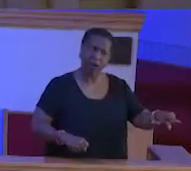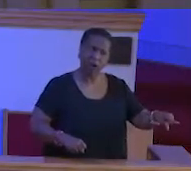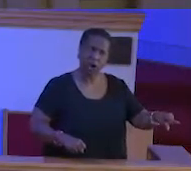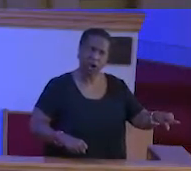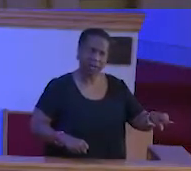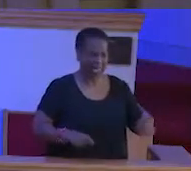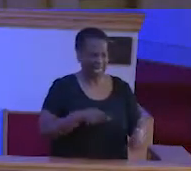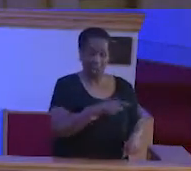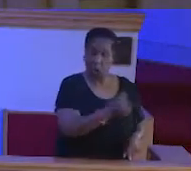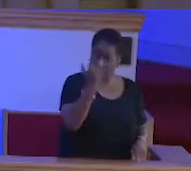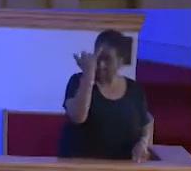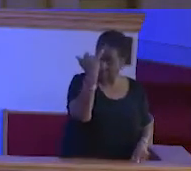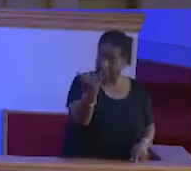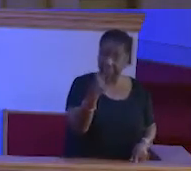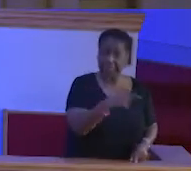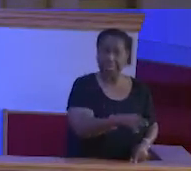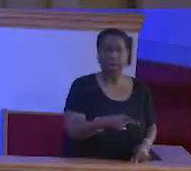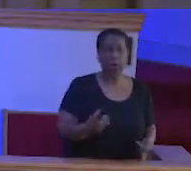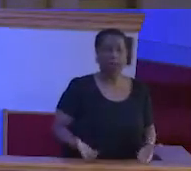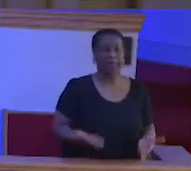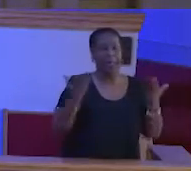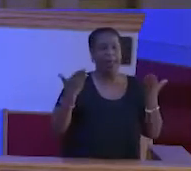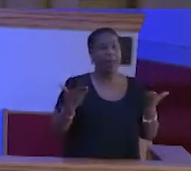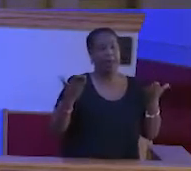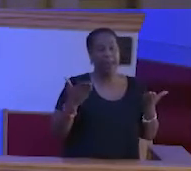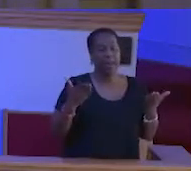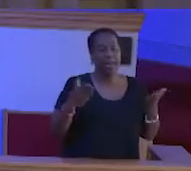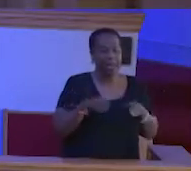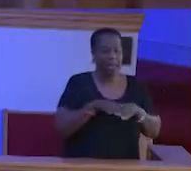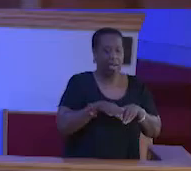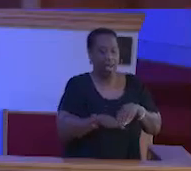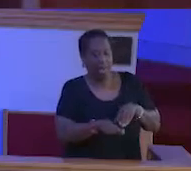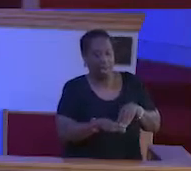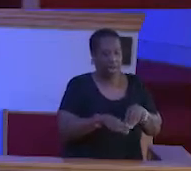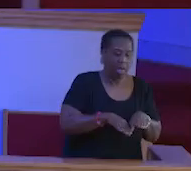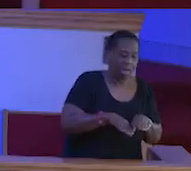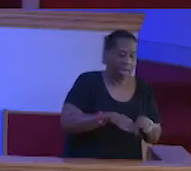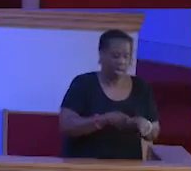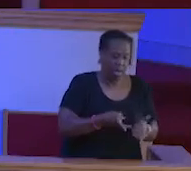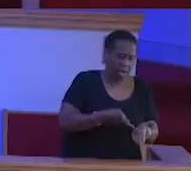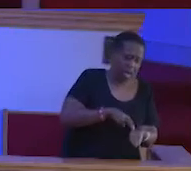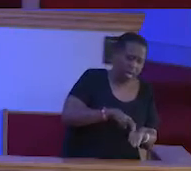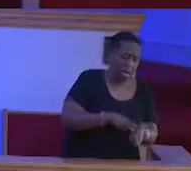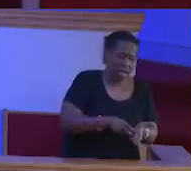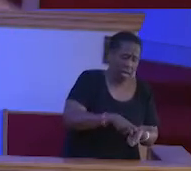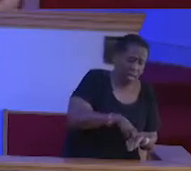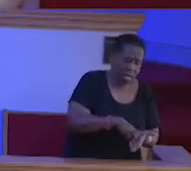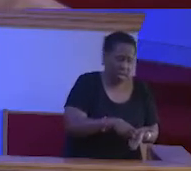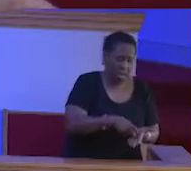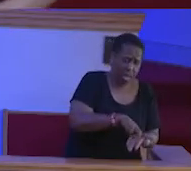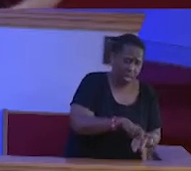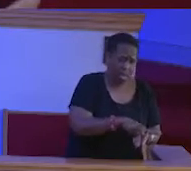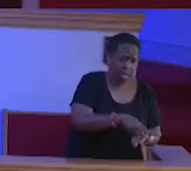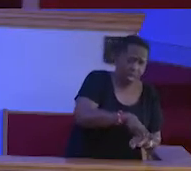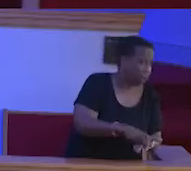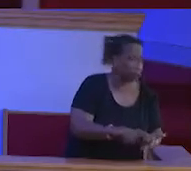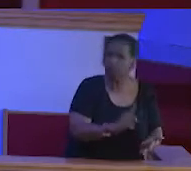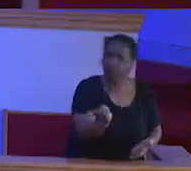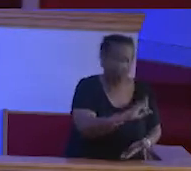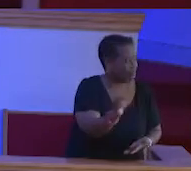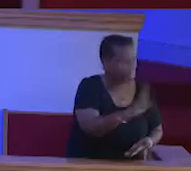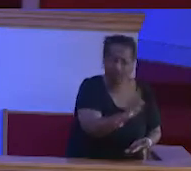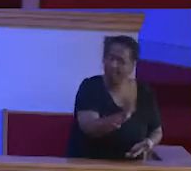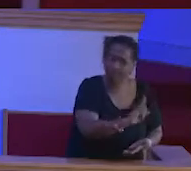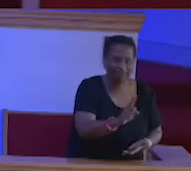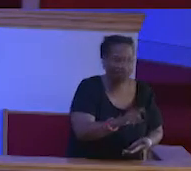that he would get up and take tentative baby steps, unsure of how to walk. But the